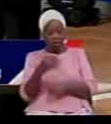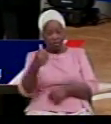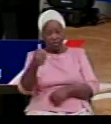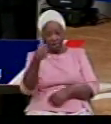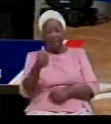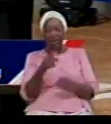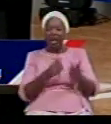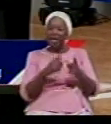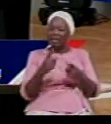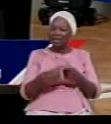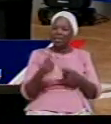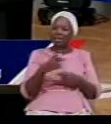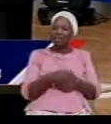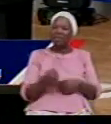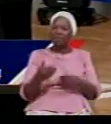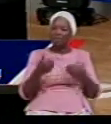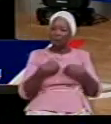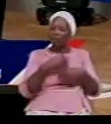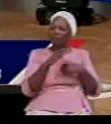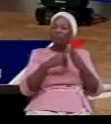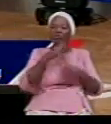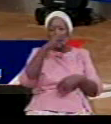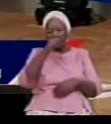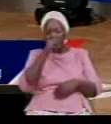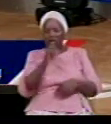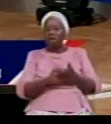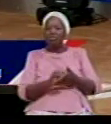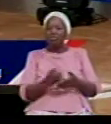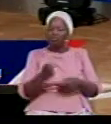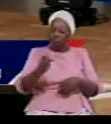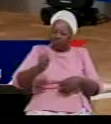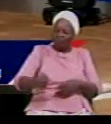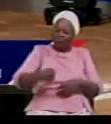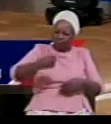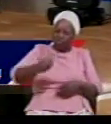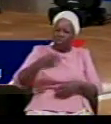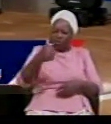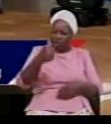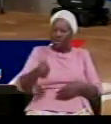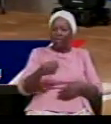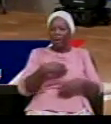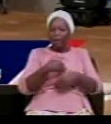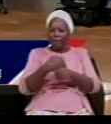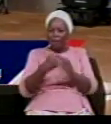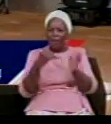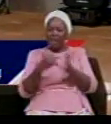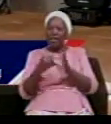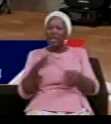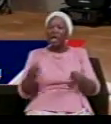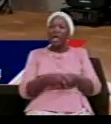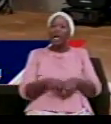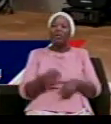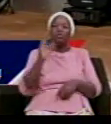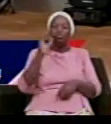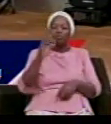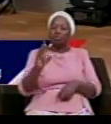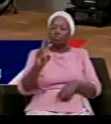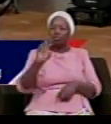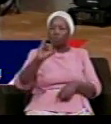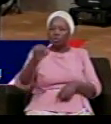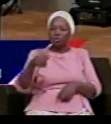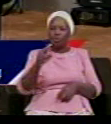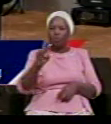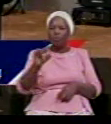squeeze whatever, or you have the juicy machine, and you squeeze them, and it says they'll drink the wine